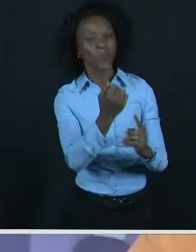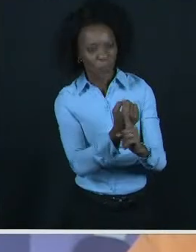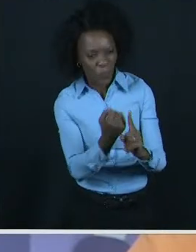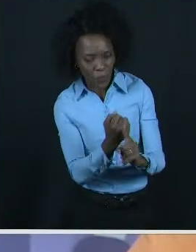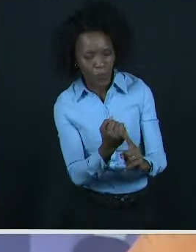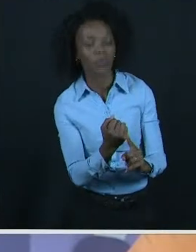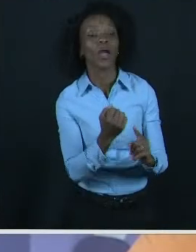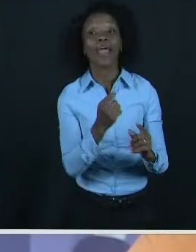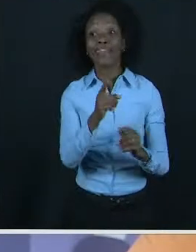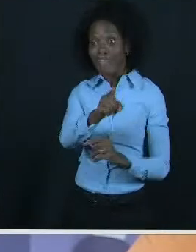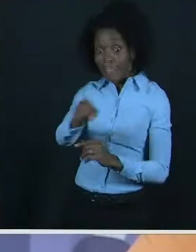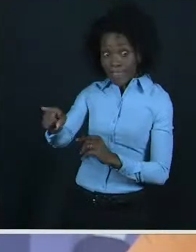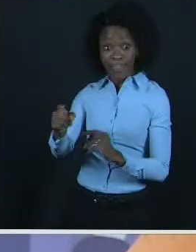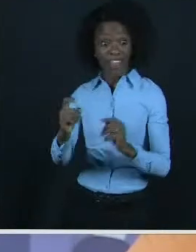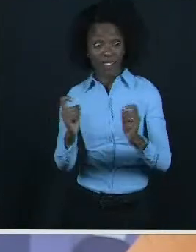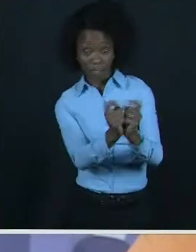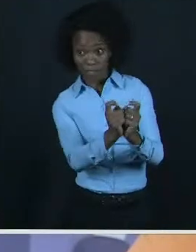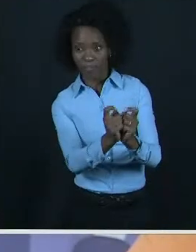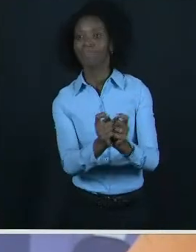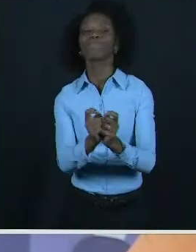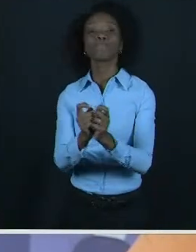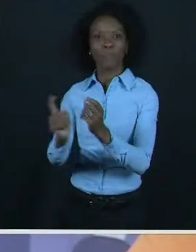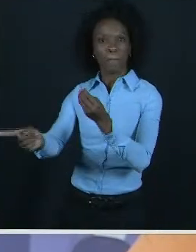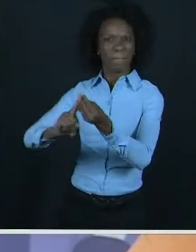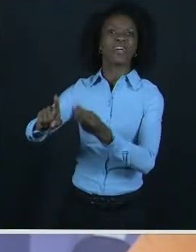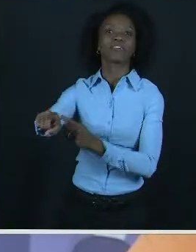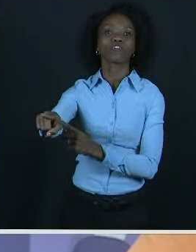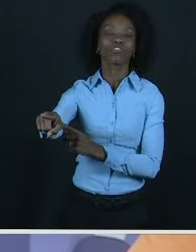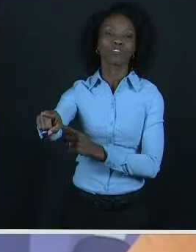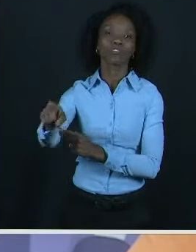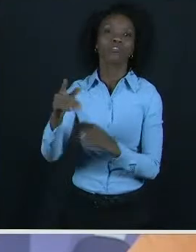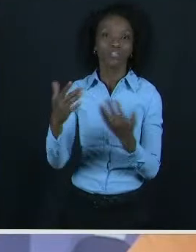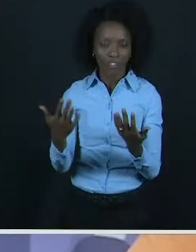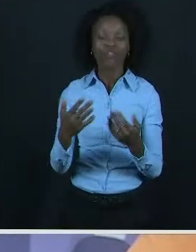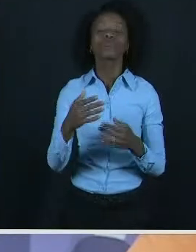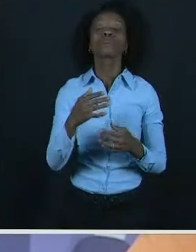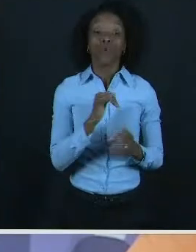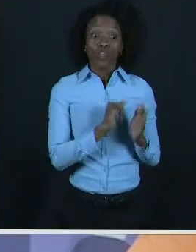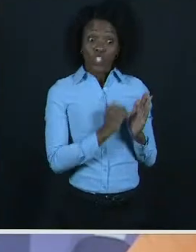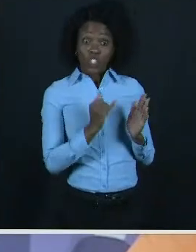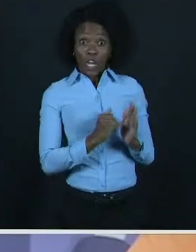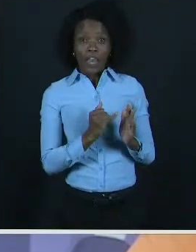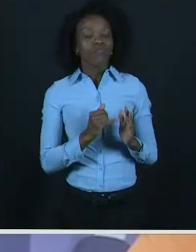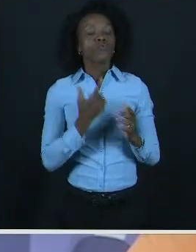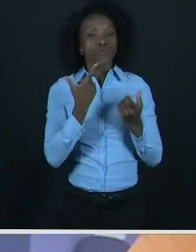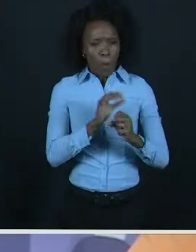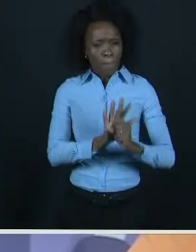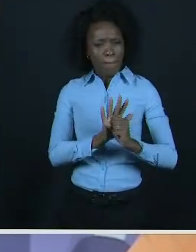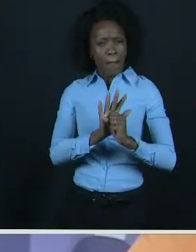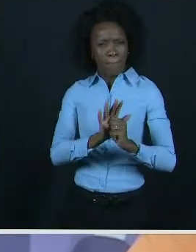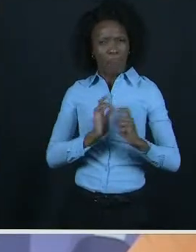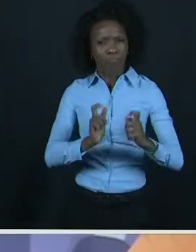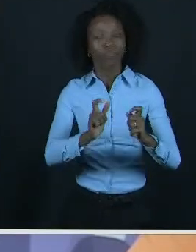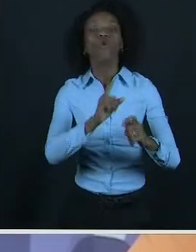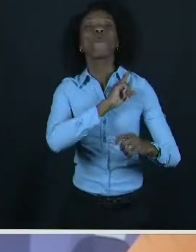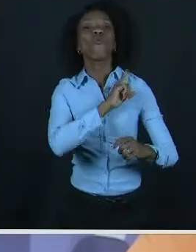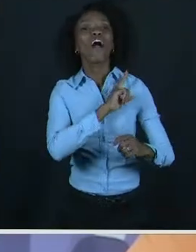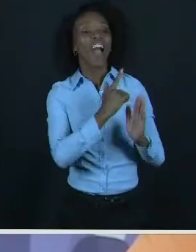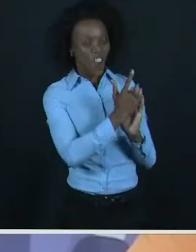justice. And in January, and that is the reason why they were fast-tracked, because it was an amendment to existing